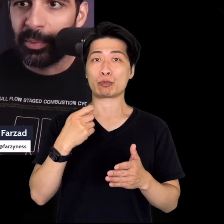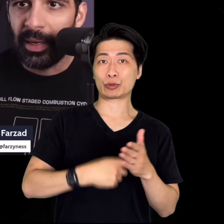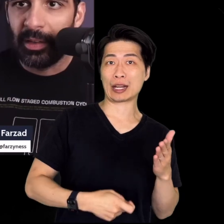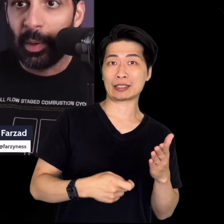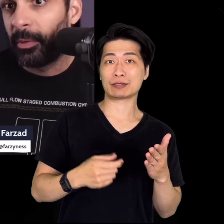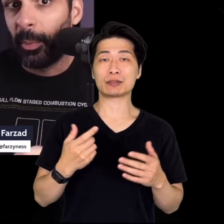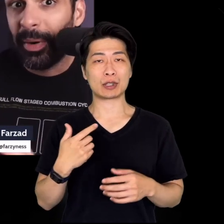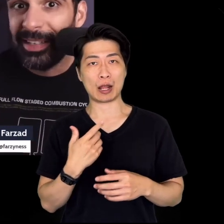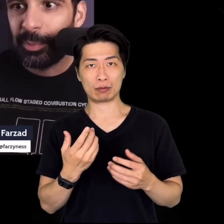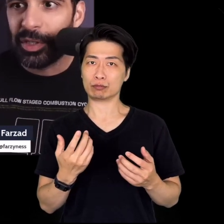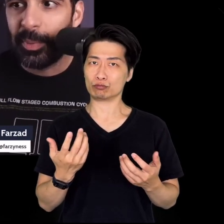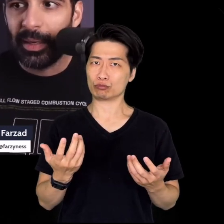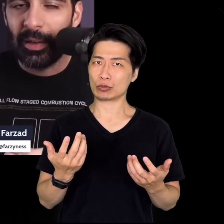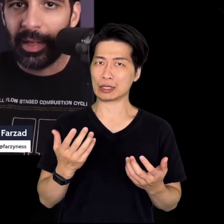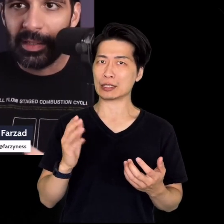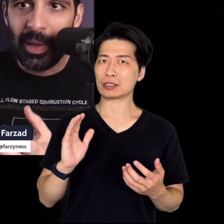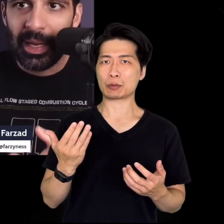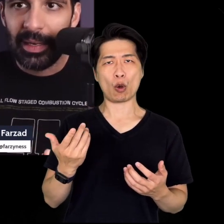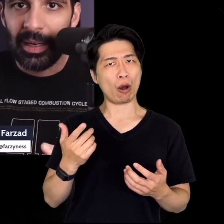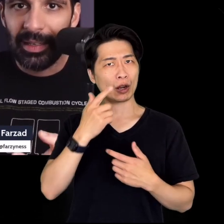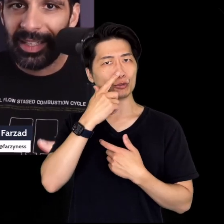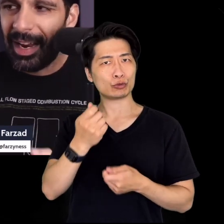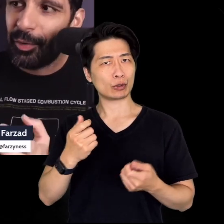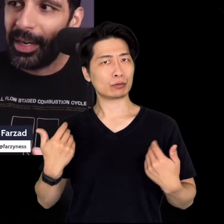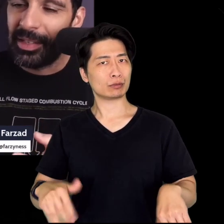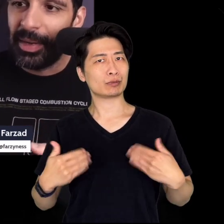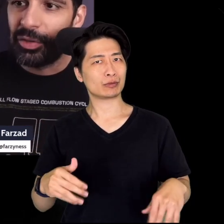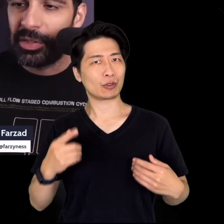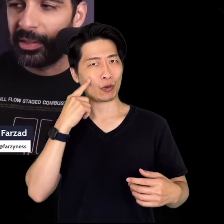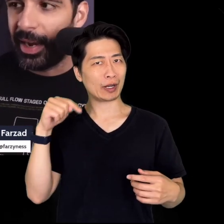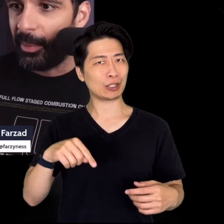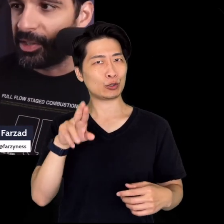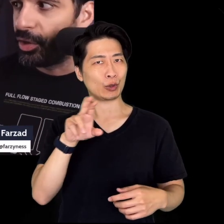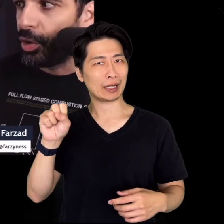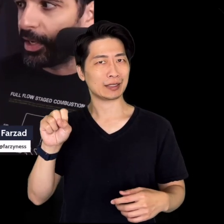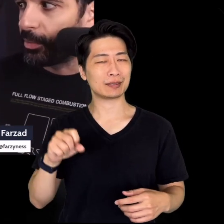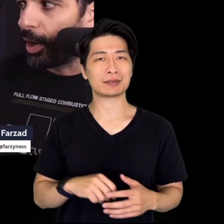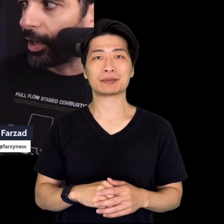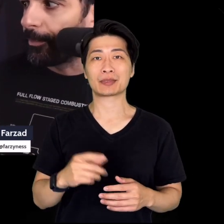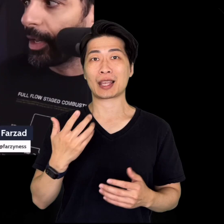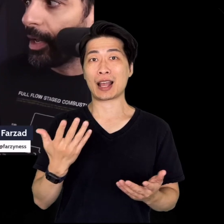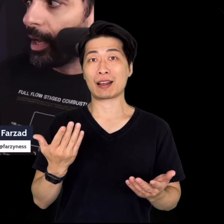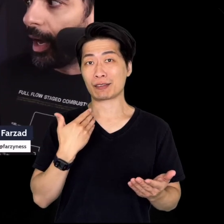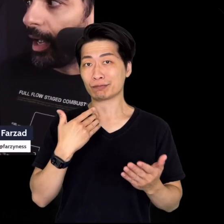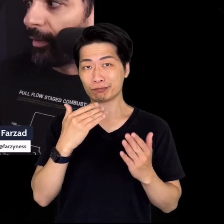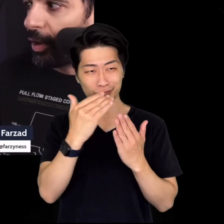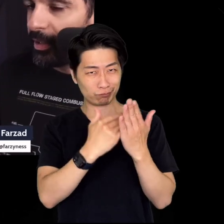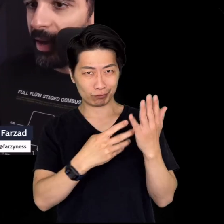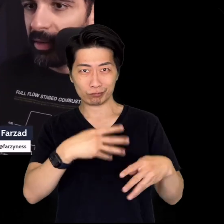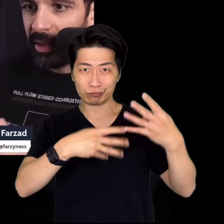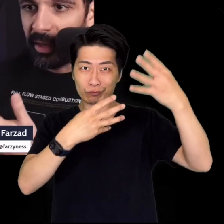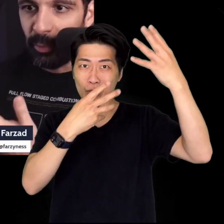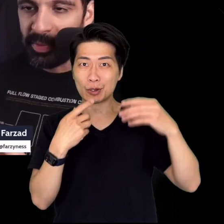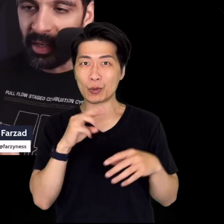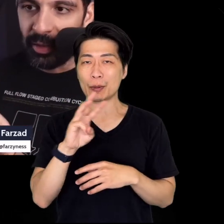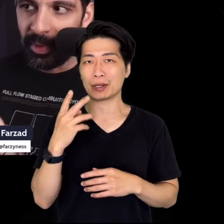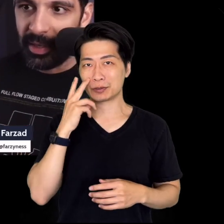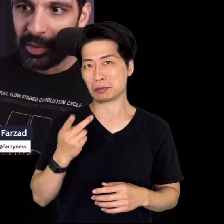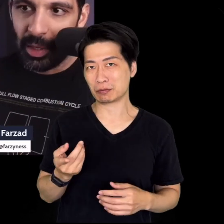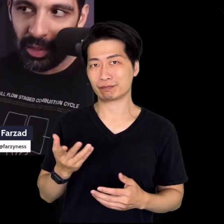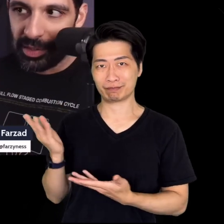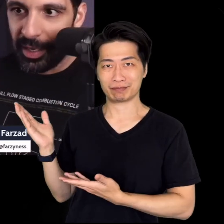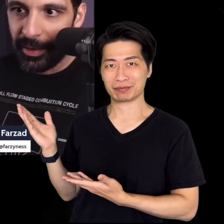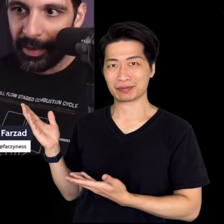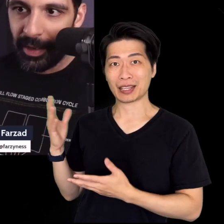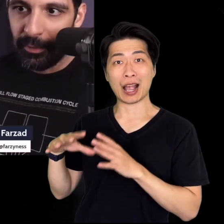feature perspective, but from a price perspective that's creating some interesting dynamics in the U.S. market. If I go down the website a little bit,